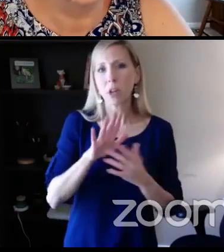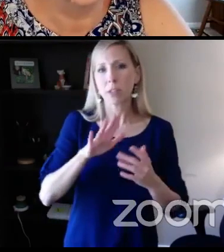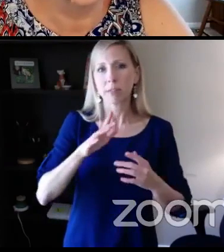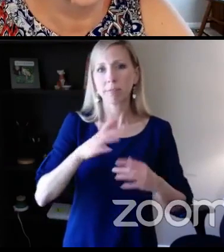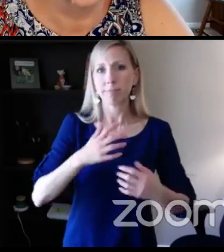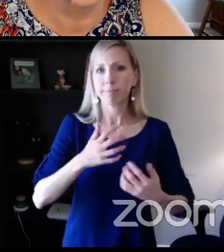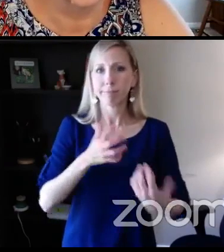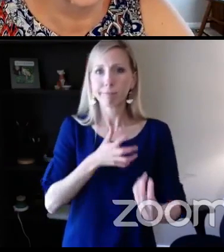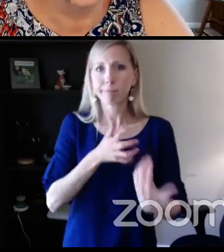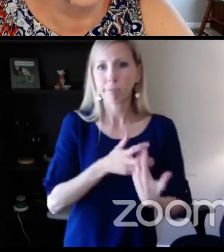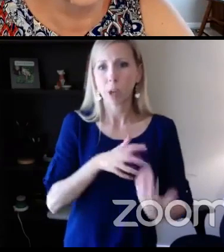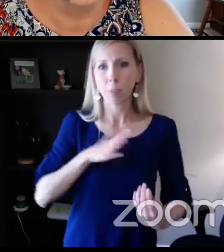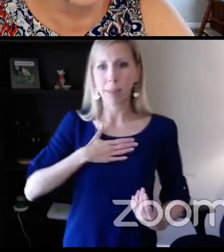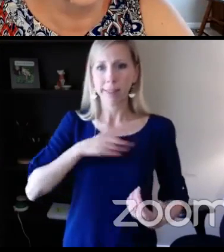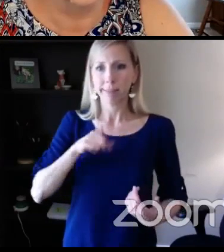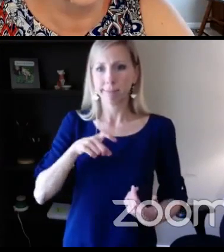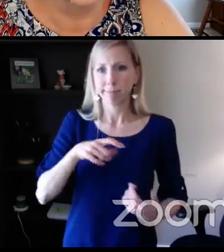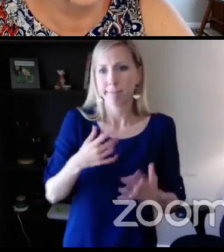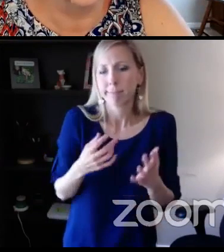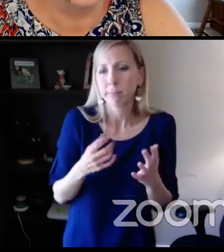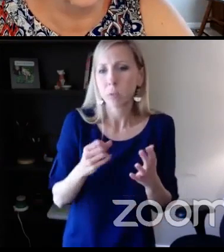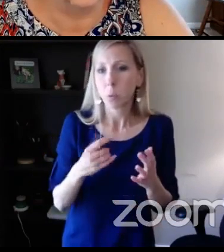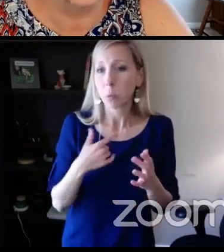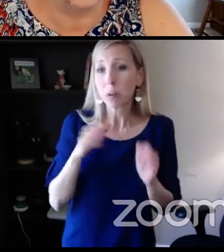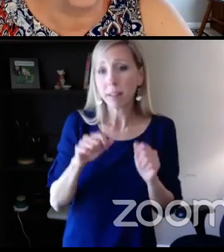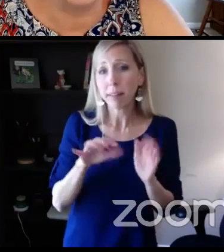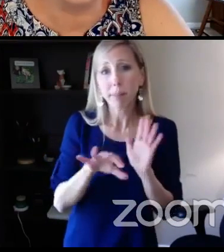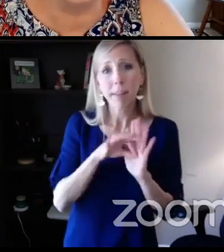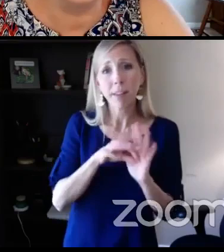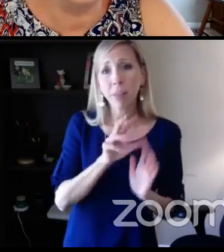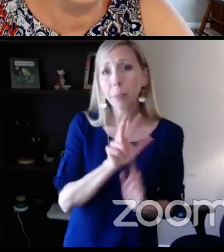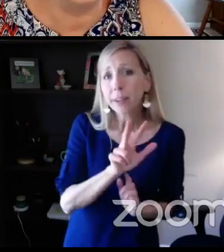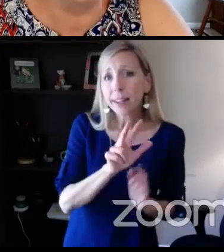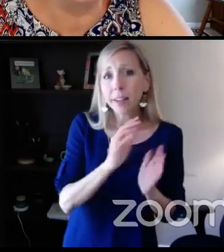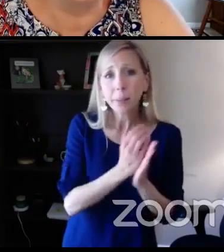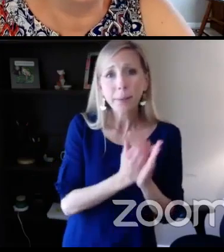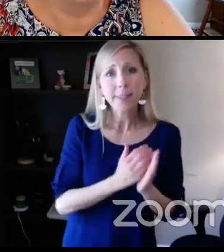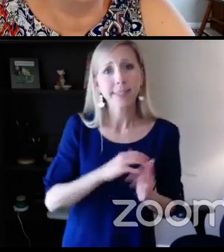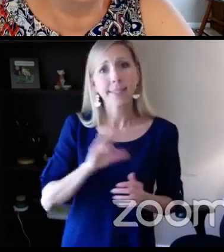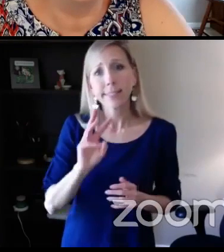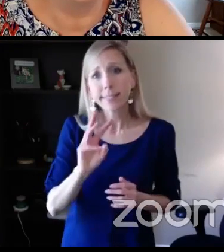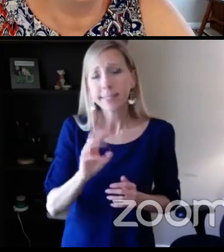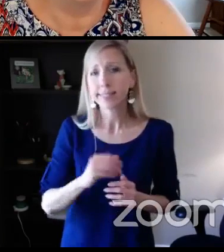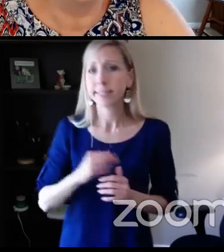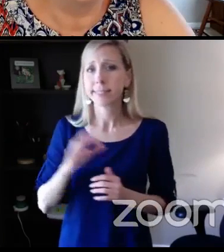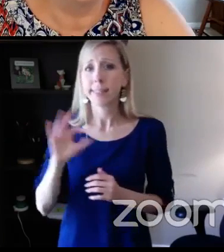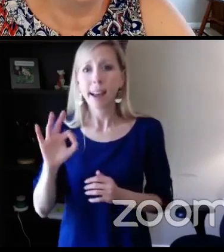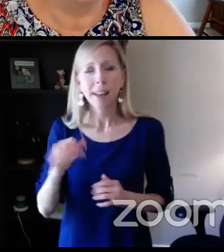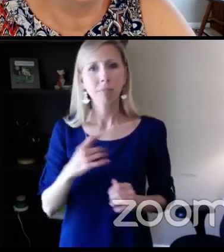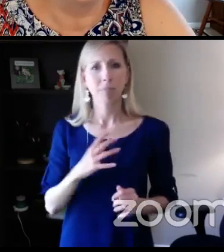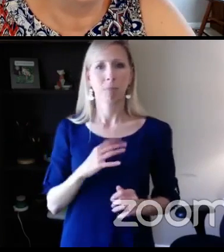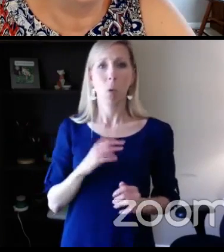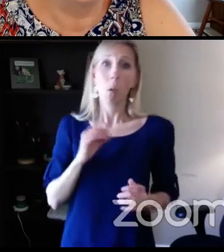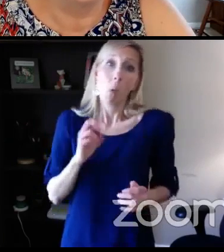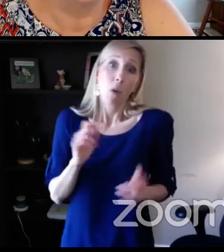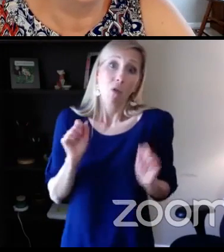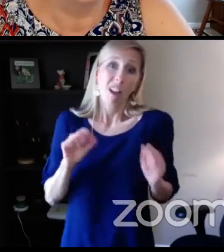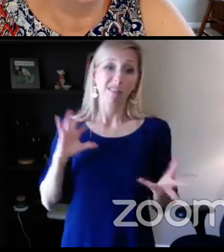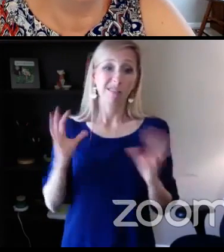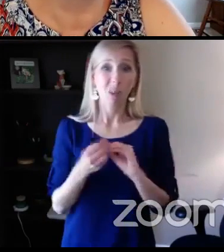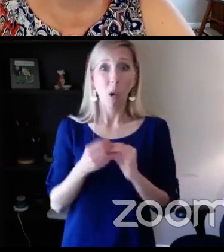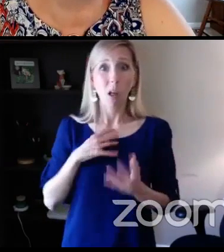able to access that either 3, 6, 9 or all. Mm-hmm. So I'm really thankful for everything that you guys have shared